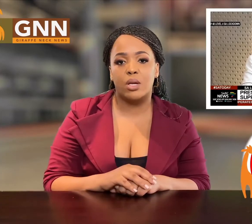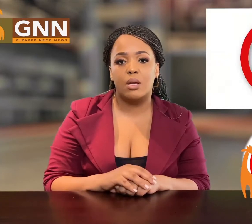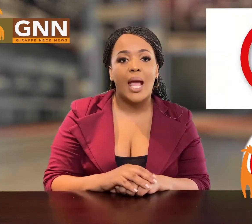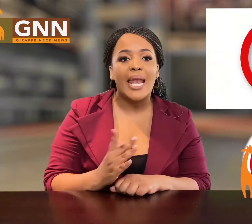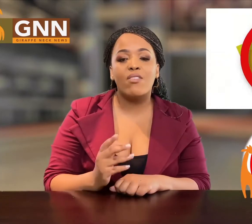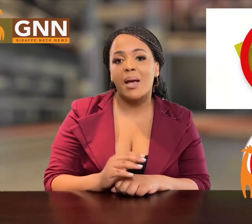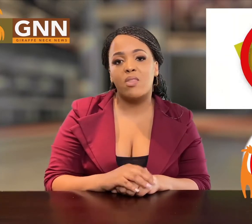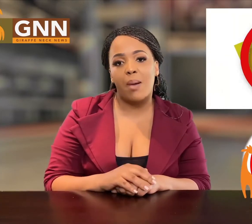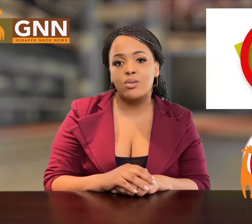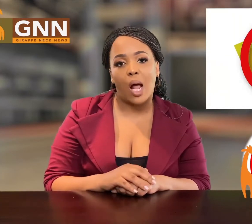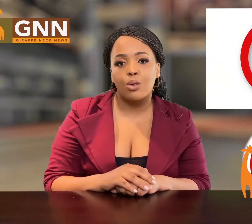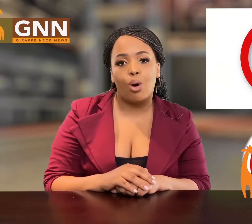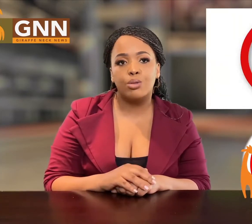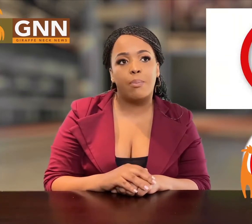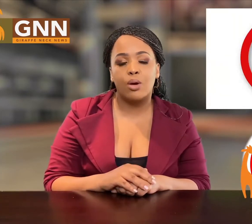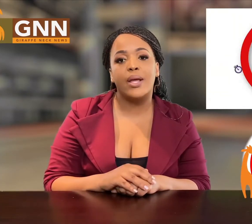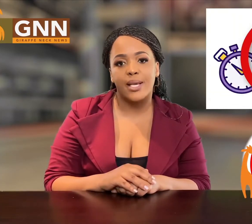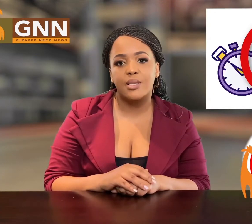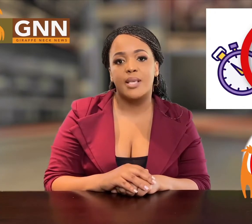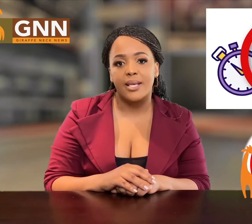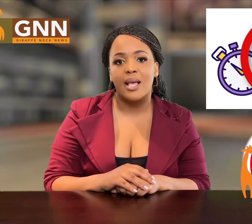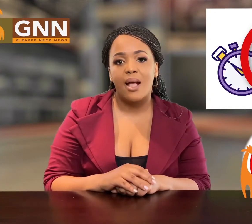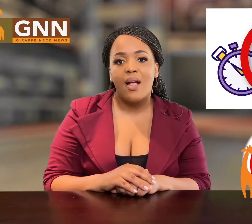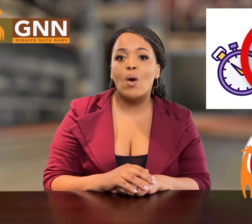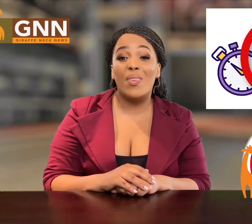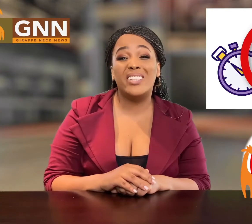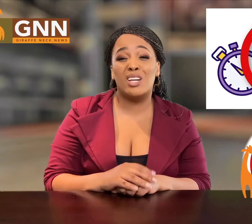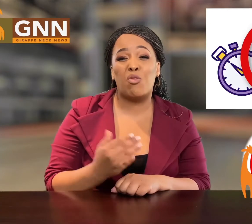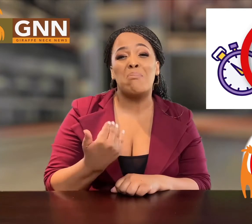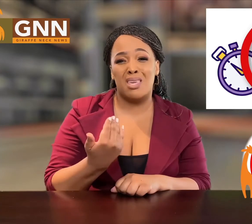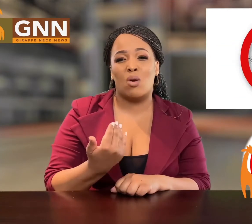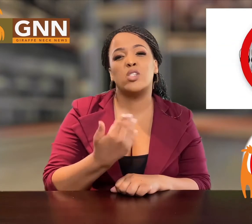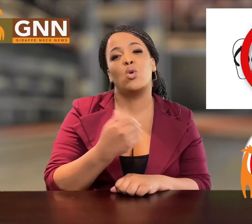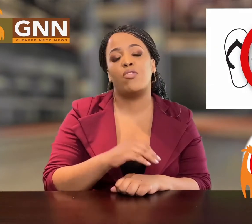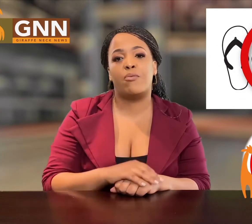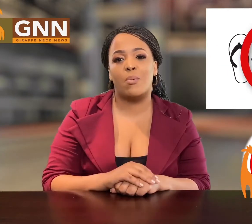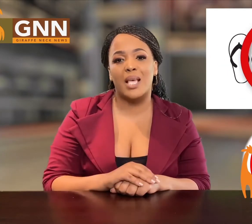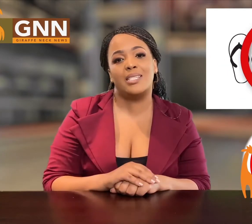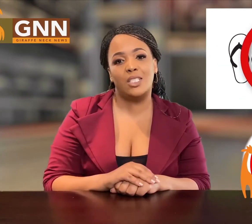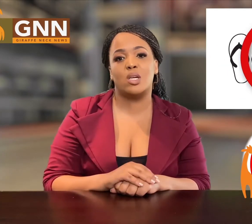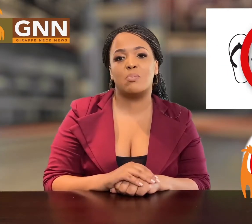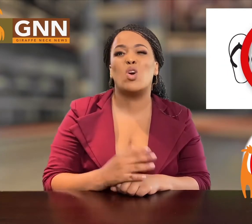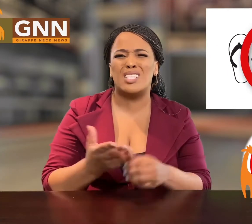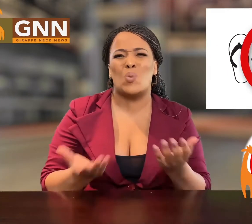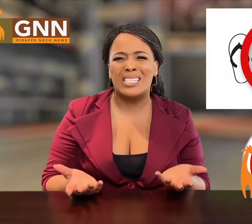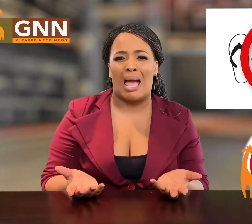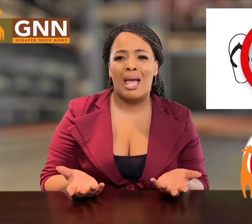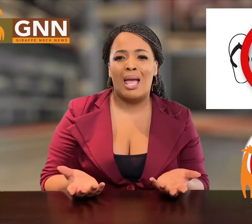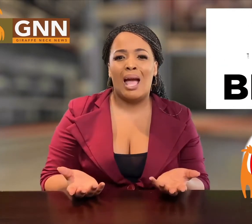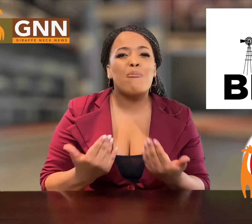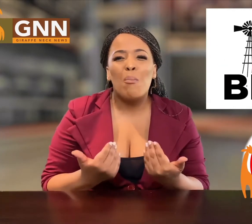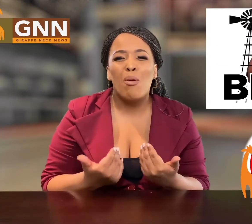people angry. Never mind the bans on alcohol, tobacco, and exercise. The one that did it for me was no flip-flops and t-shirts because it's